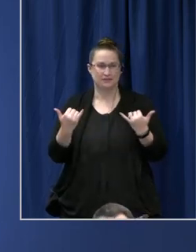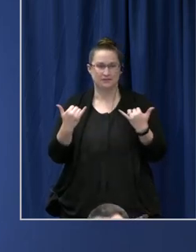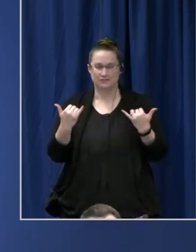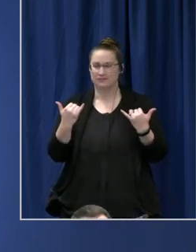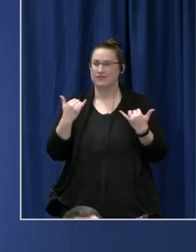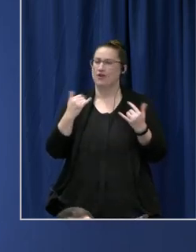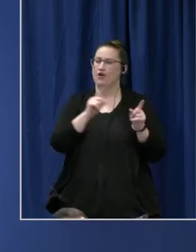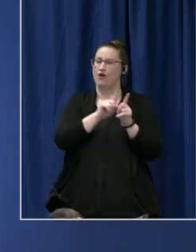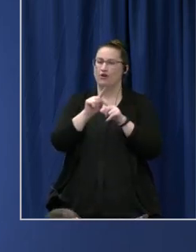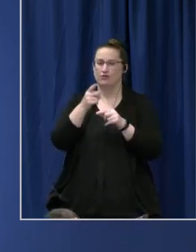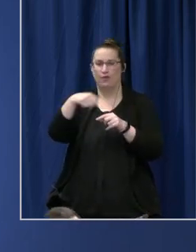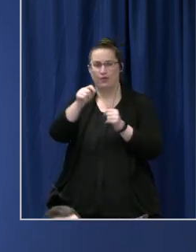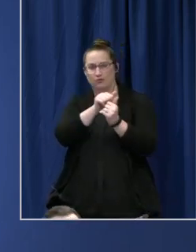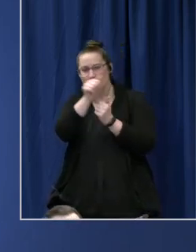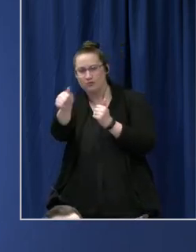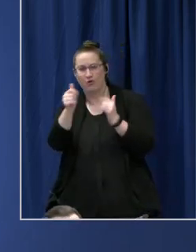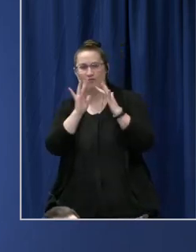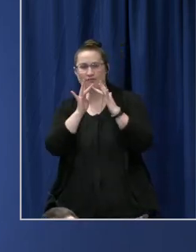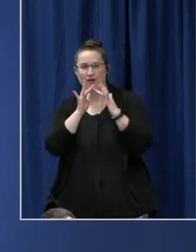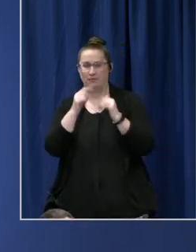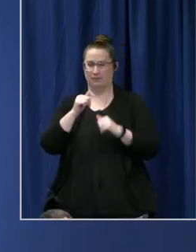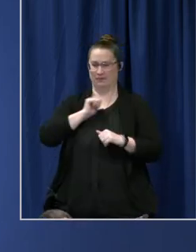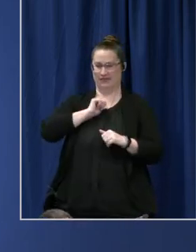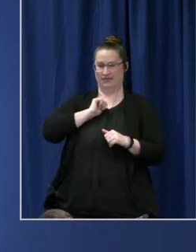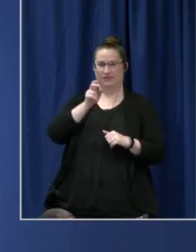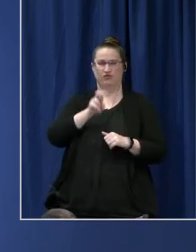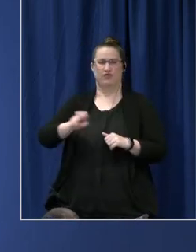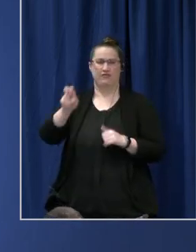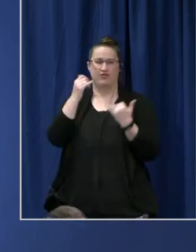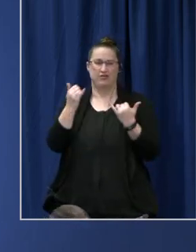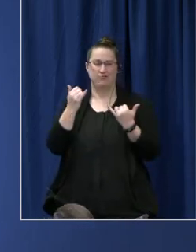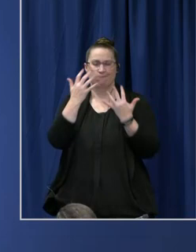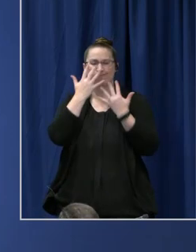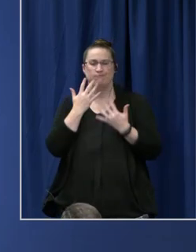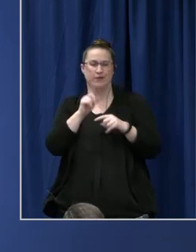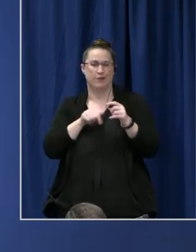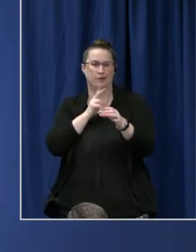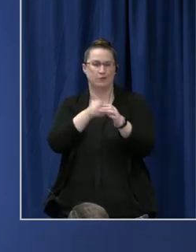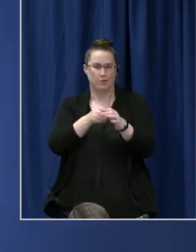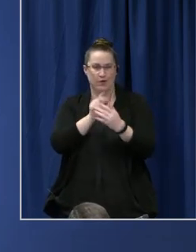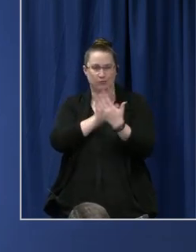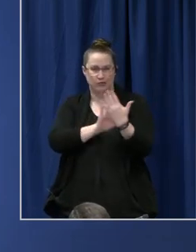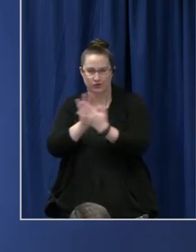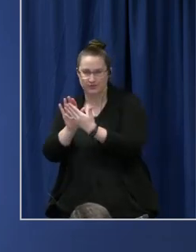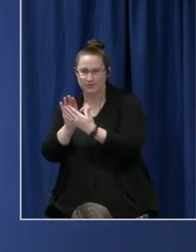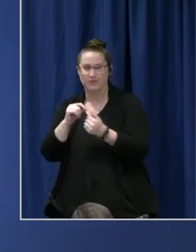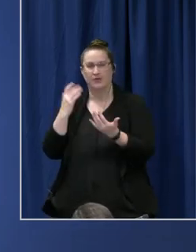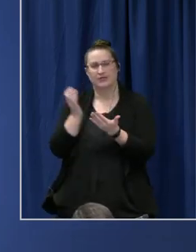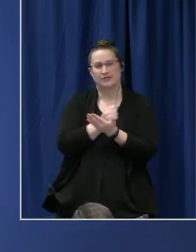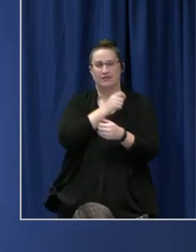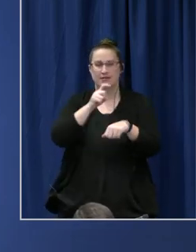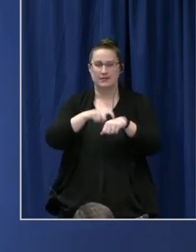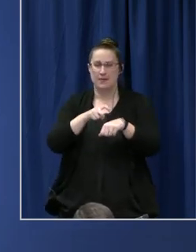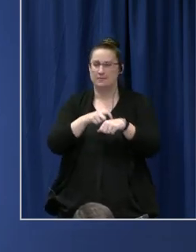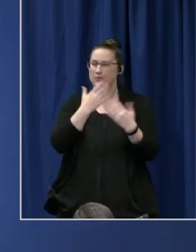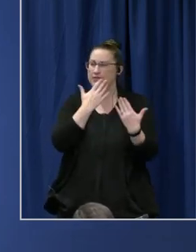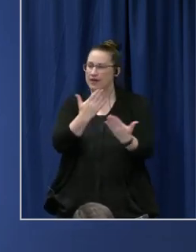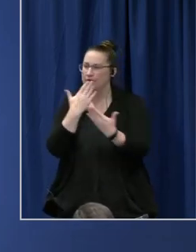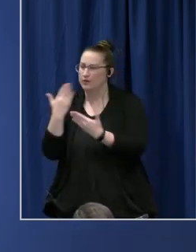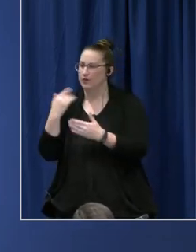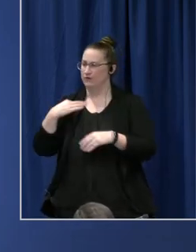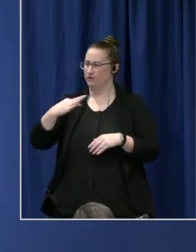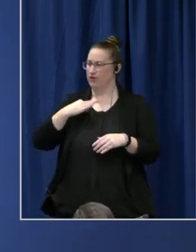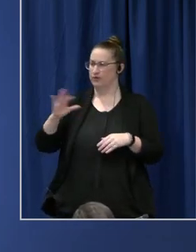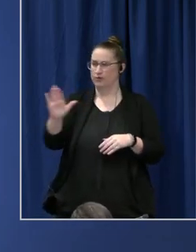who is online. I'm traveling right now, so I can't join you in person. But I did want to take the time to thank you for volunteering